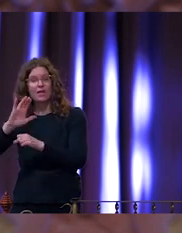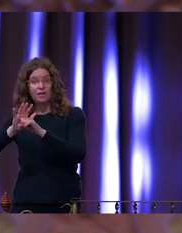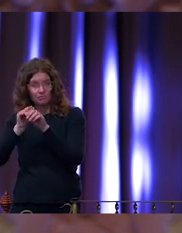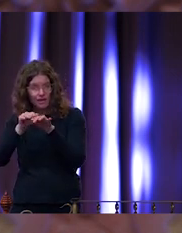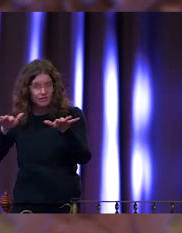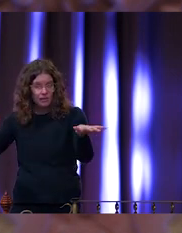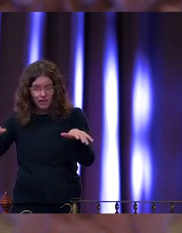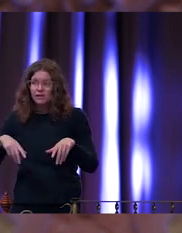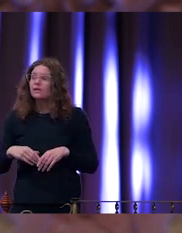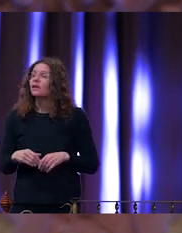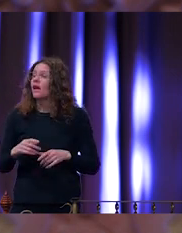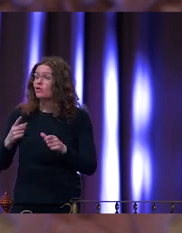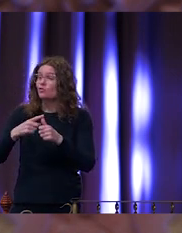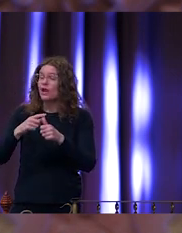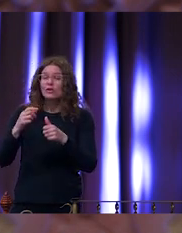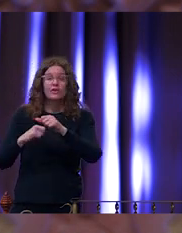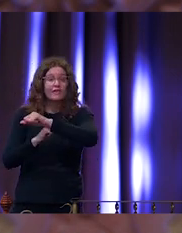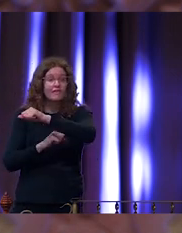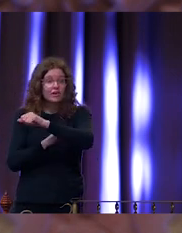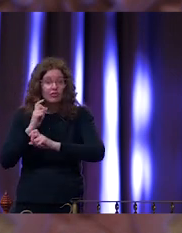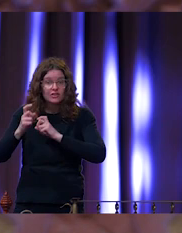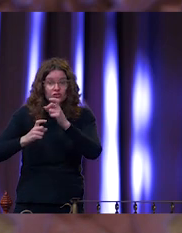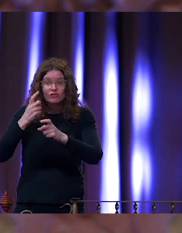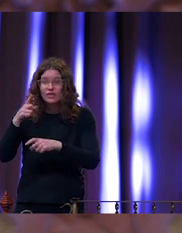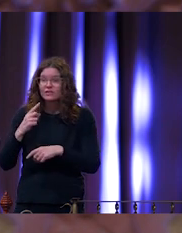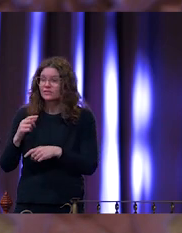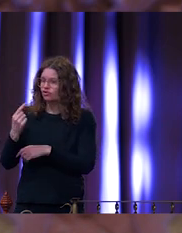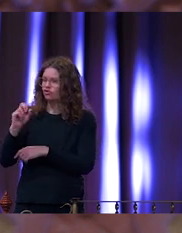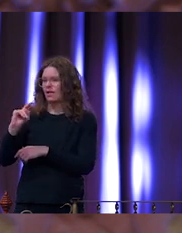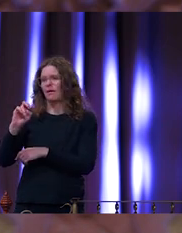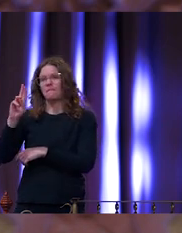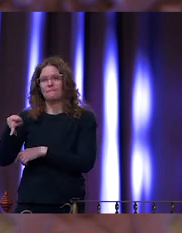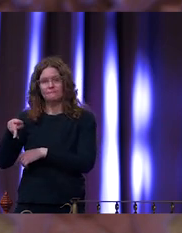primary funder of this new Arts Work Fund, GenOp Fund. So, you know,